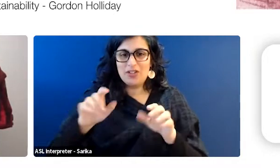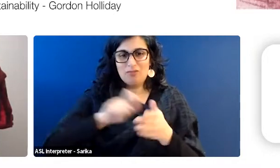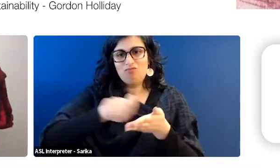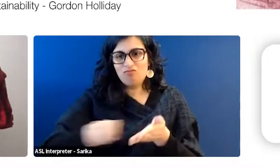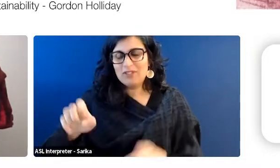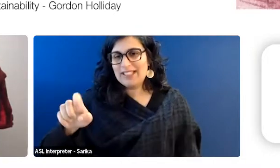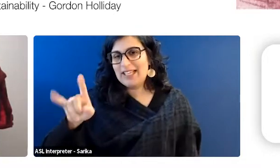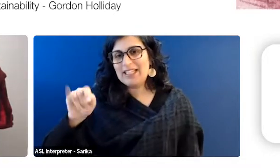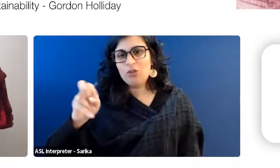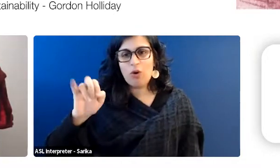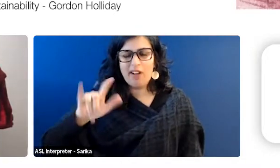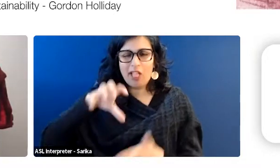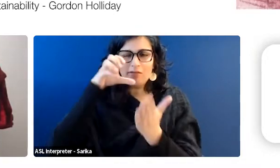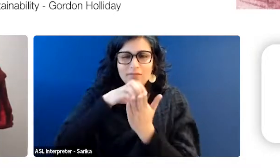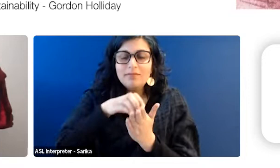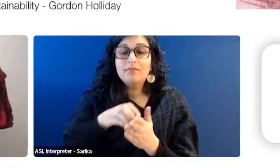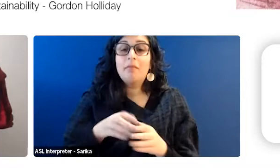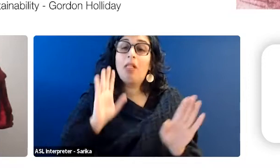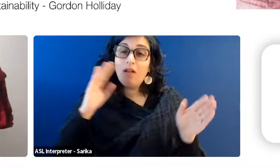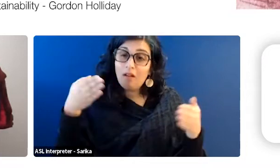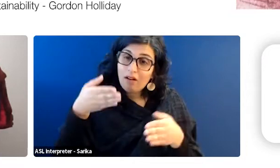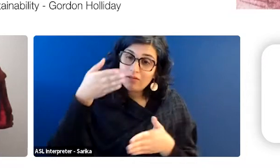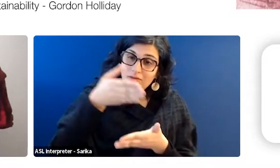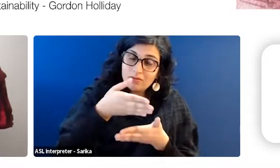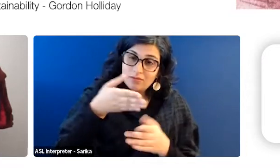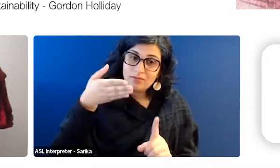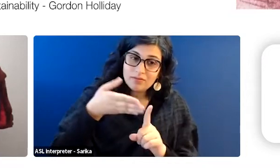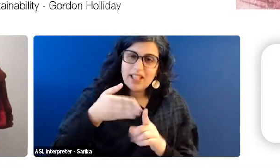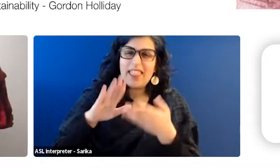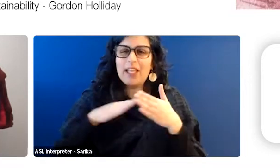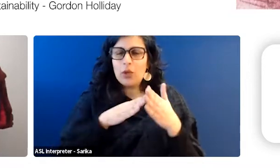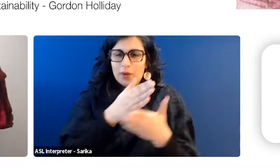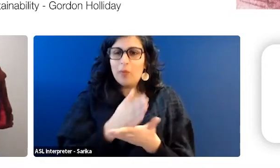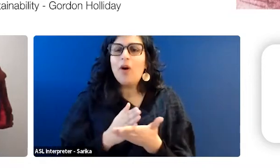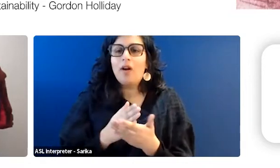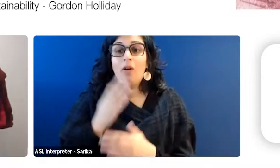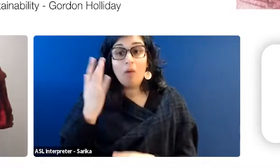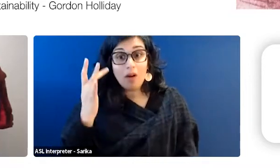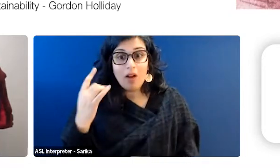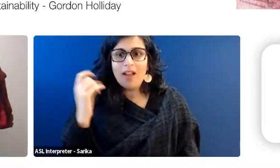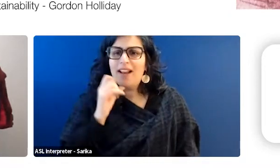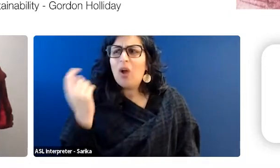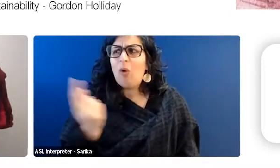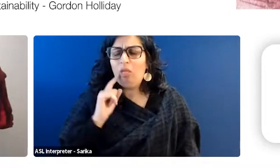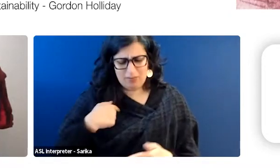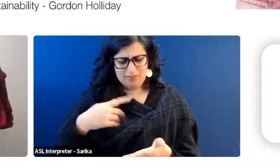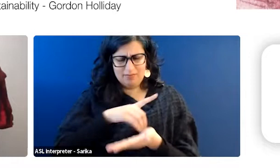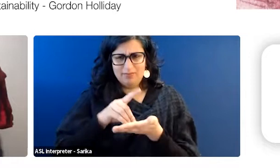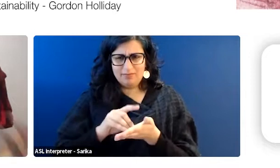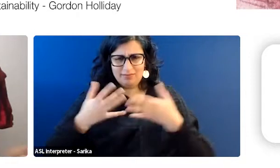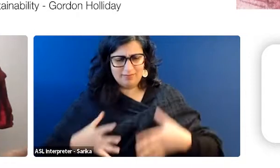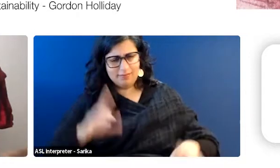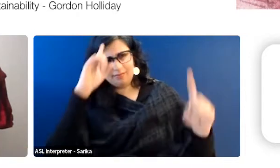lookbook for it. But the main part I really want to focus is the community aspect, because not only am I designing clothes, but it's also